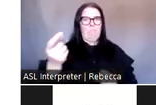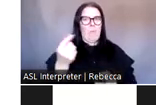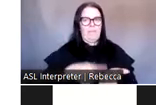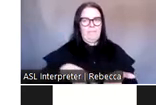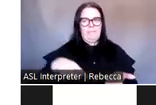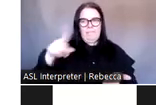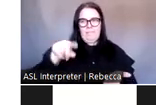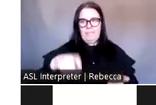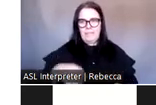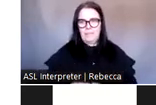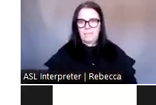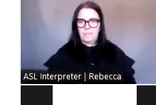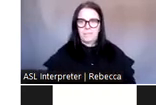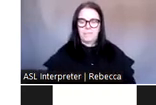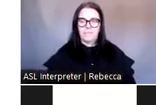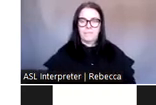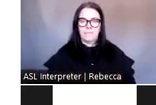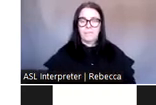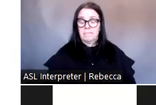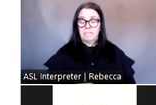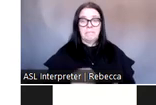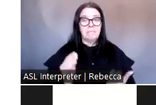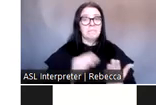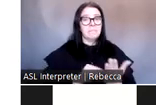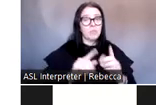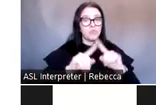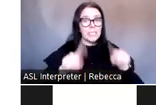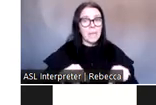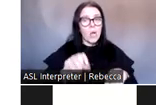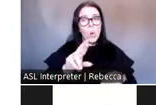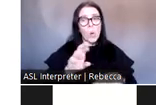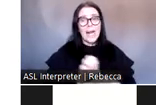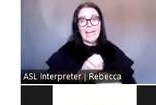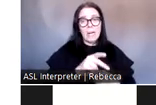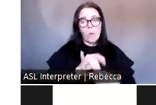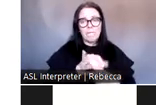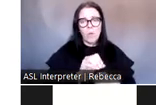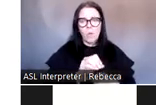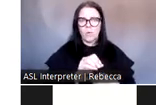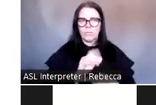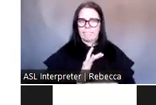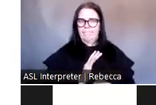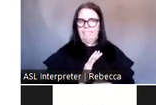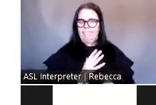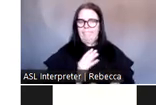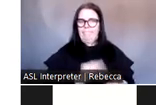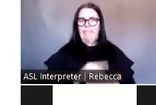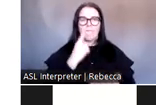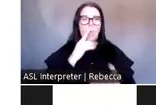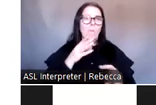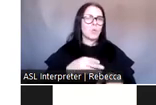And I can imagine how great that would look on a resume or an e-portfolio for, say, an entry-level construction